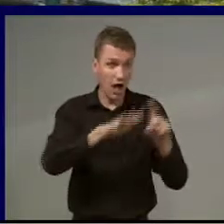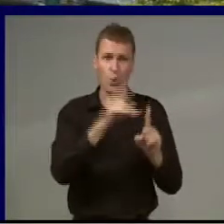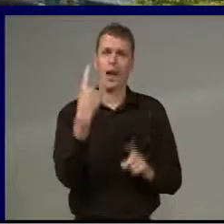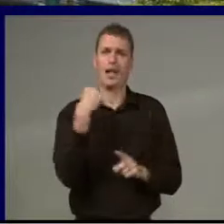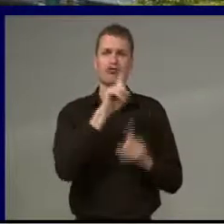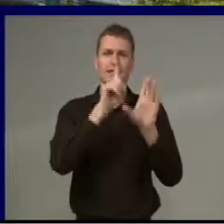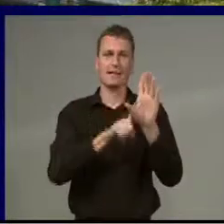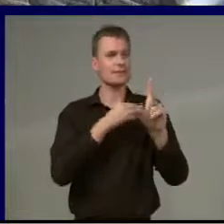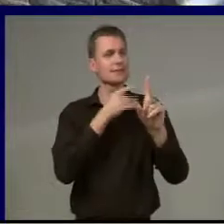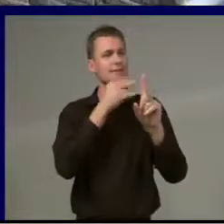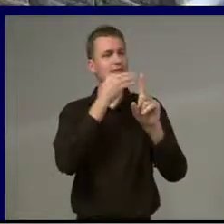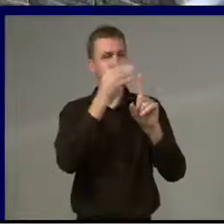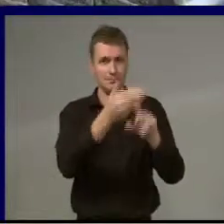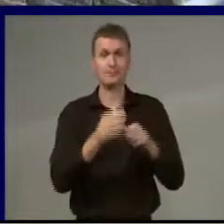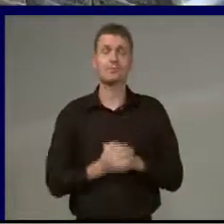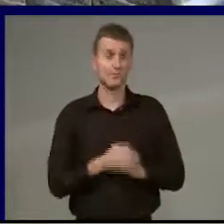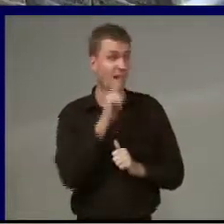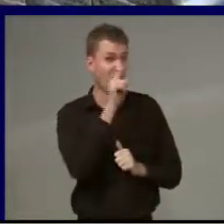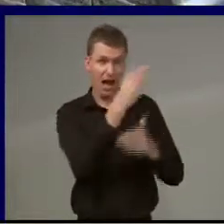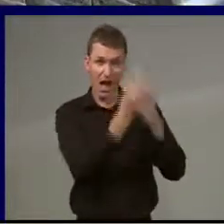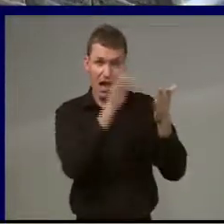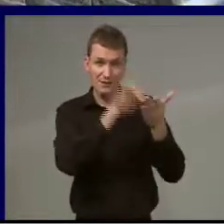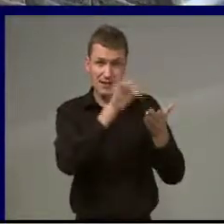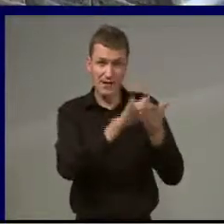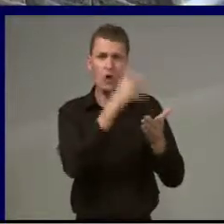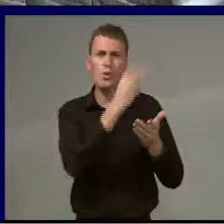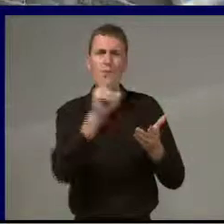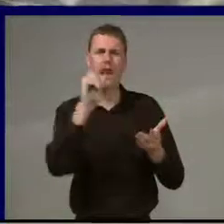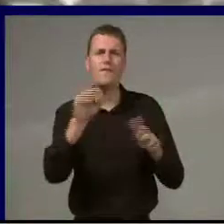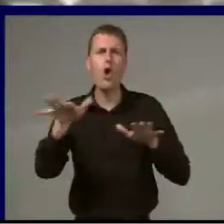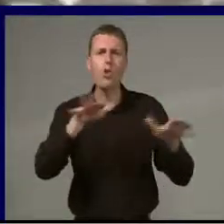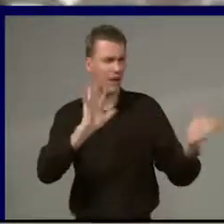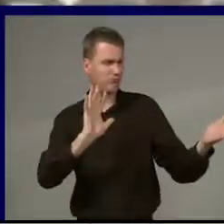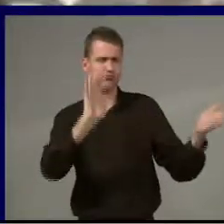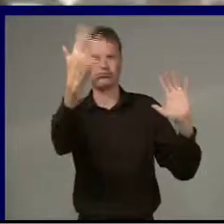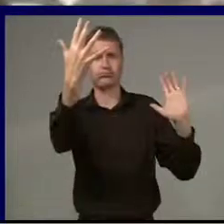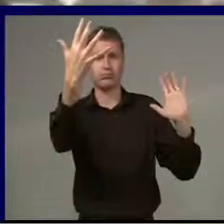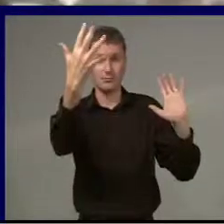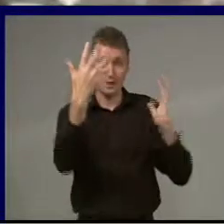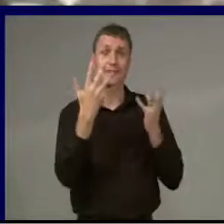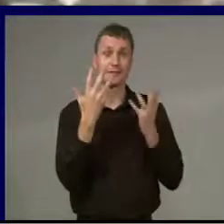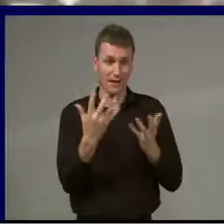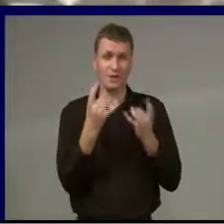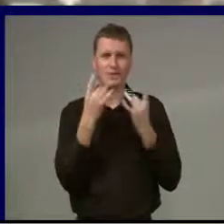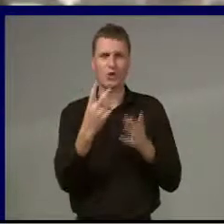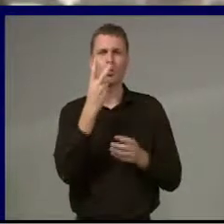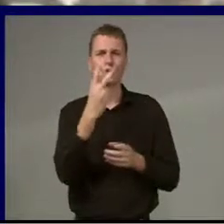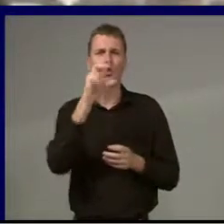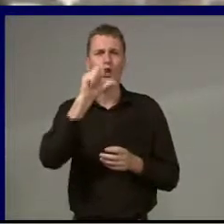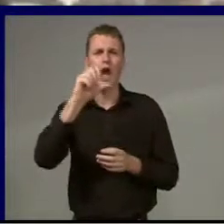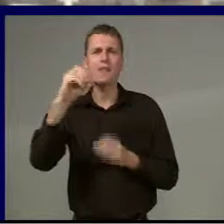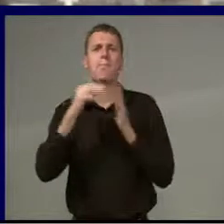years. After suffering severe damage in the 2011 earthquakes, the Arts Centre began a $290